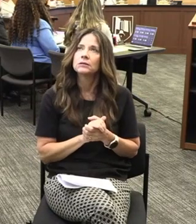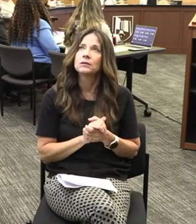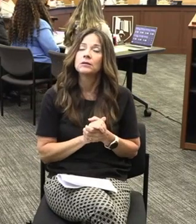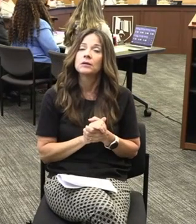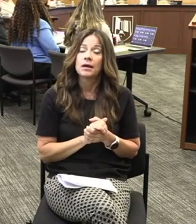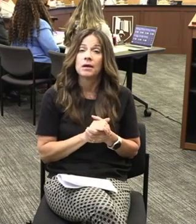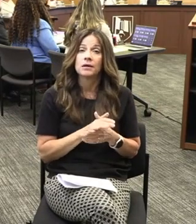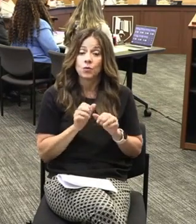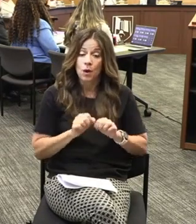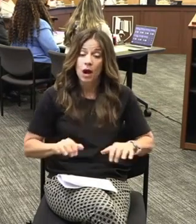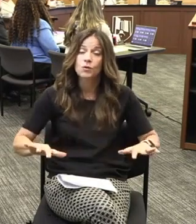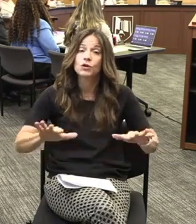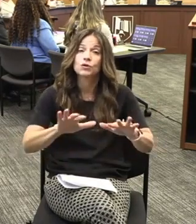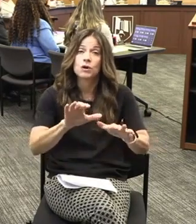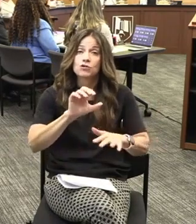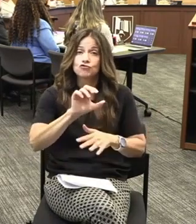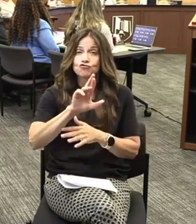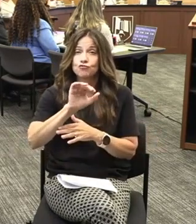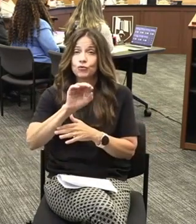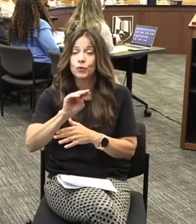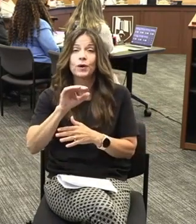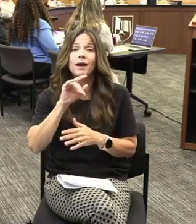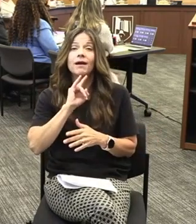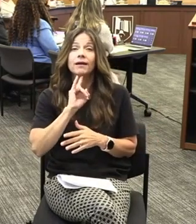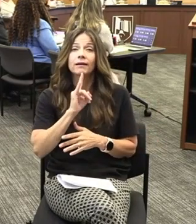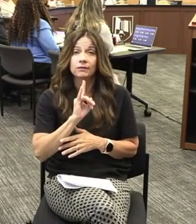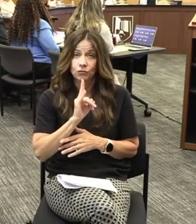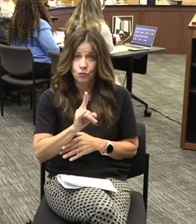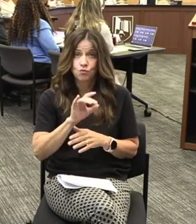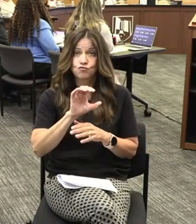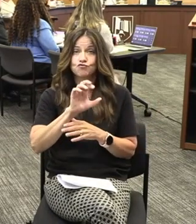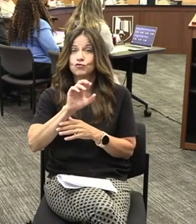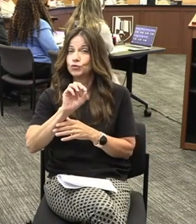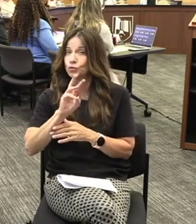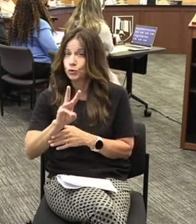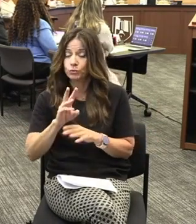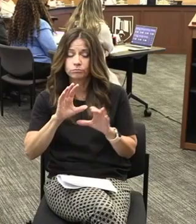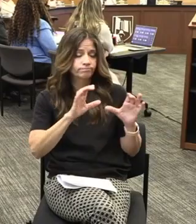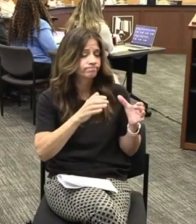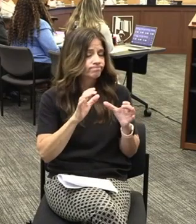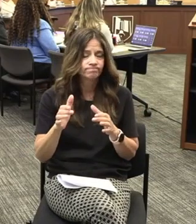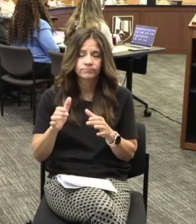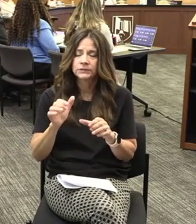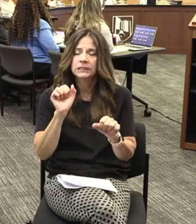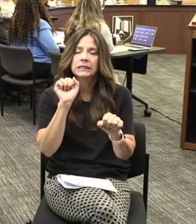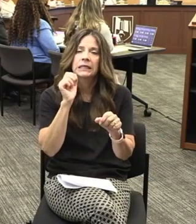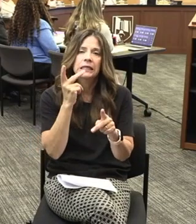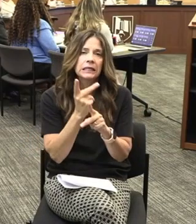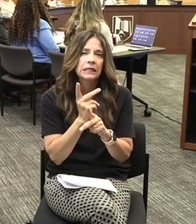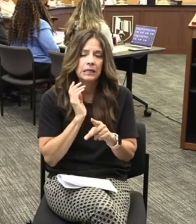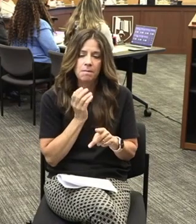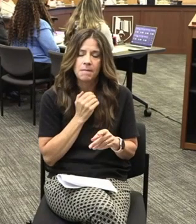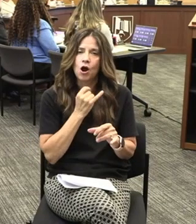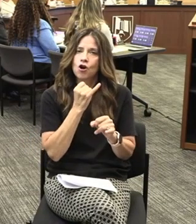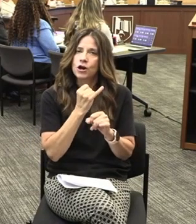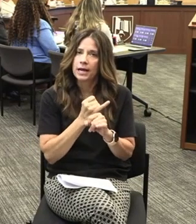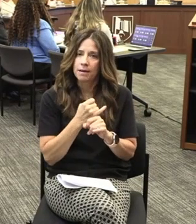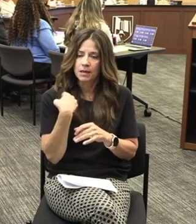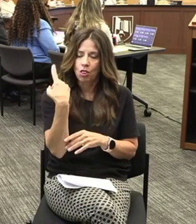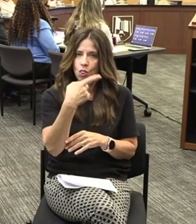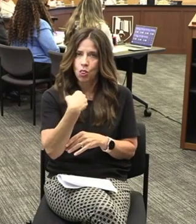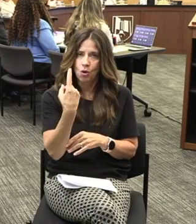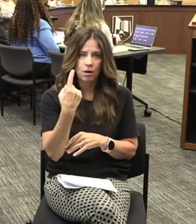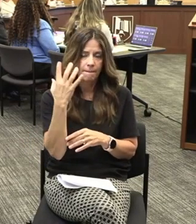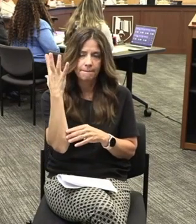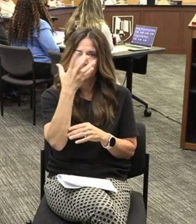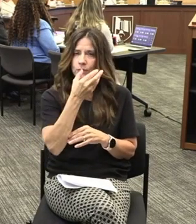grounds crew and our custodial crew, who keep our campuses looking incredible,